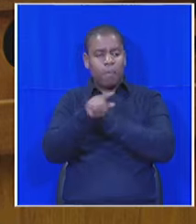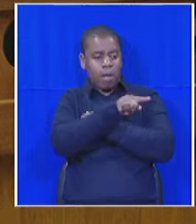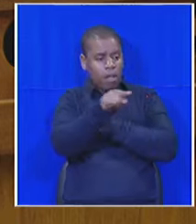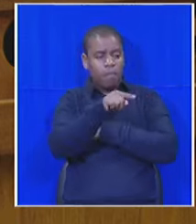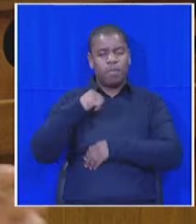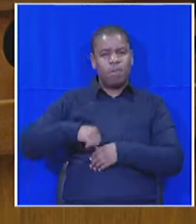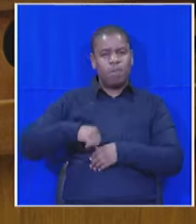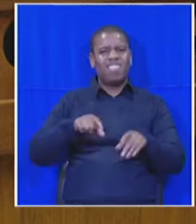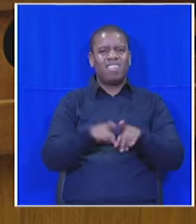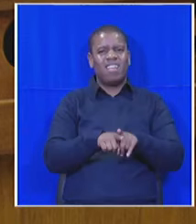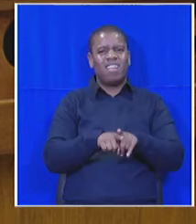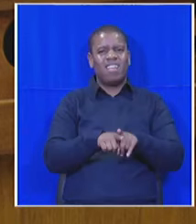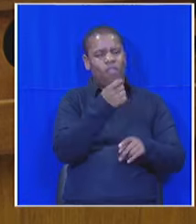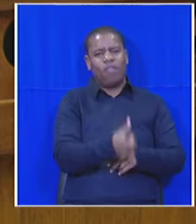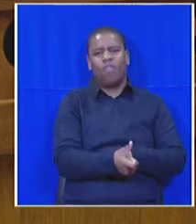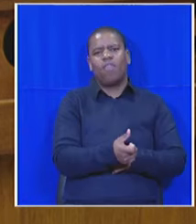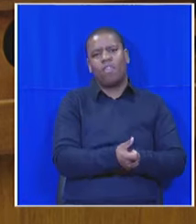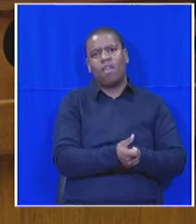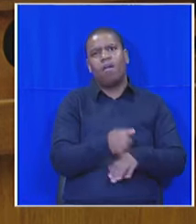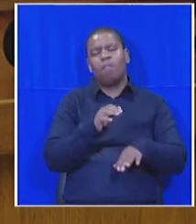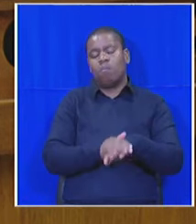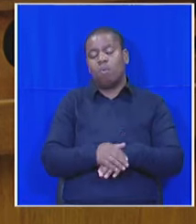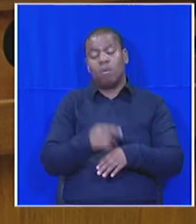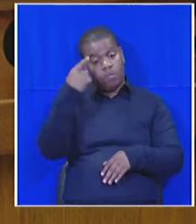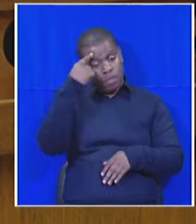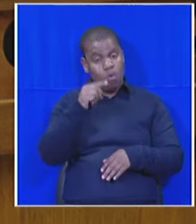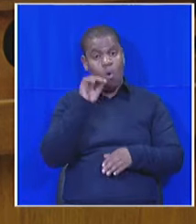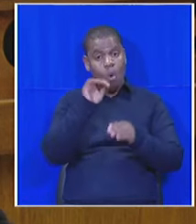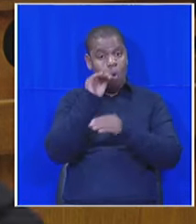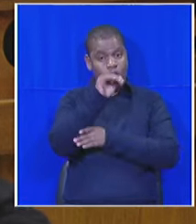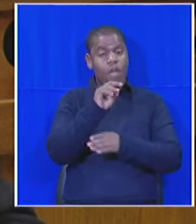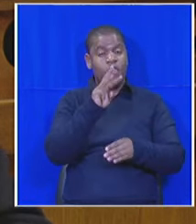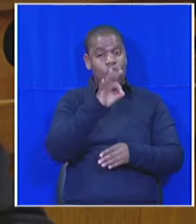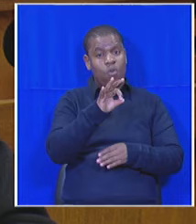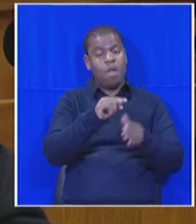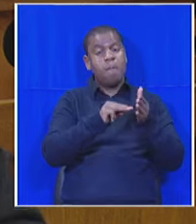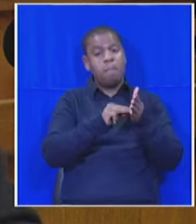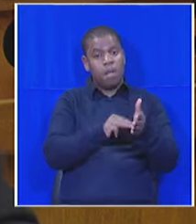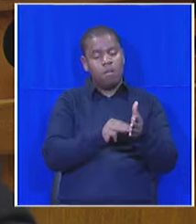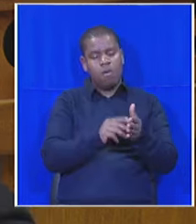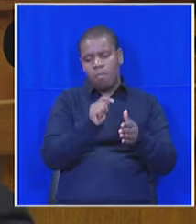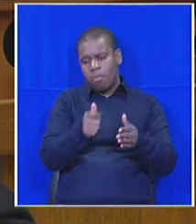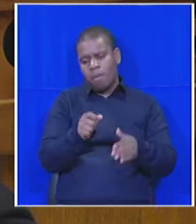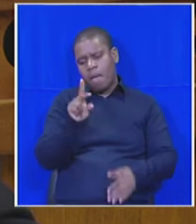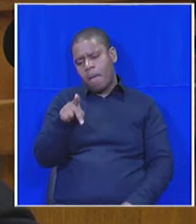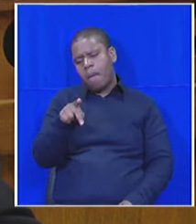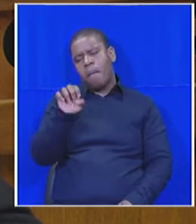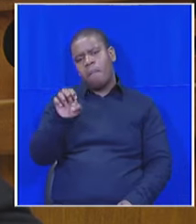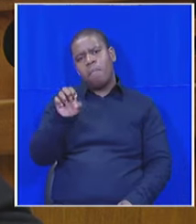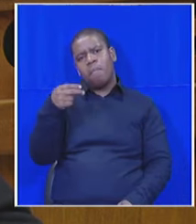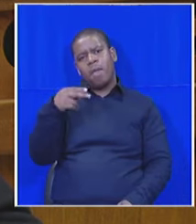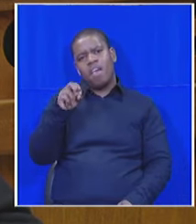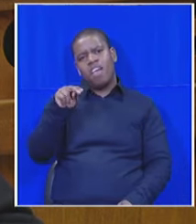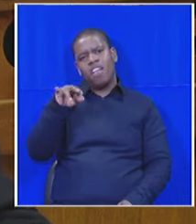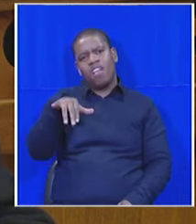municipalities. One only has to think of the more than 3 million rand that was paid to Pam Yarko during her 9-month stint as administrator